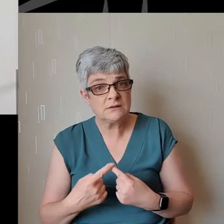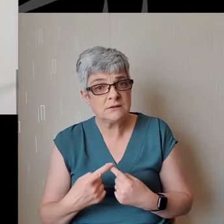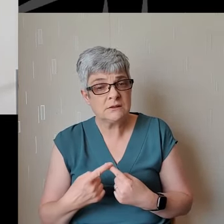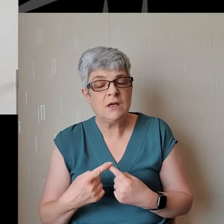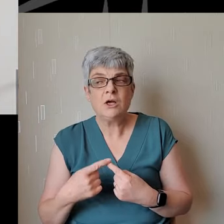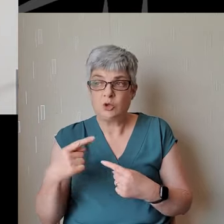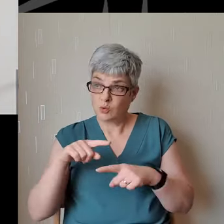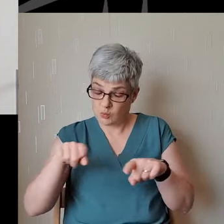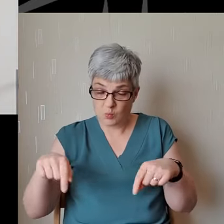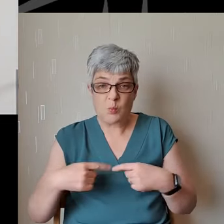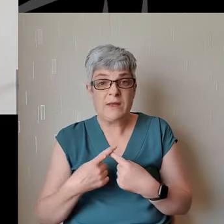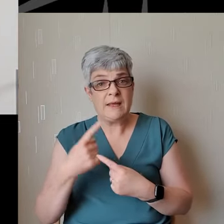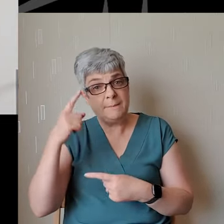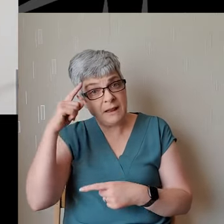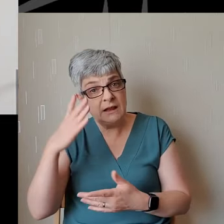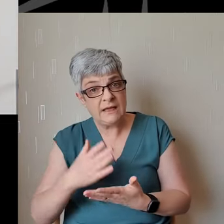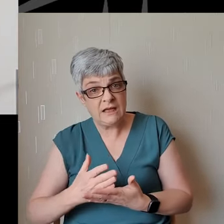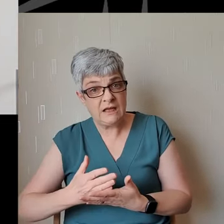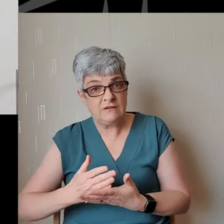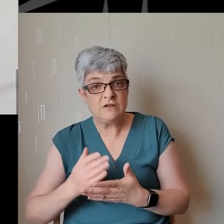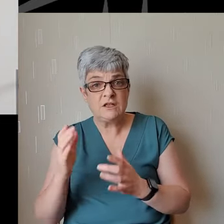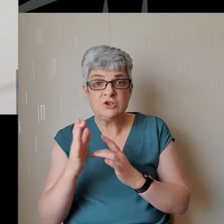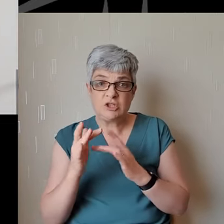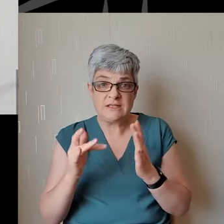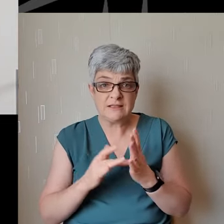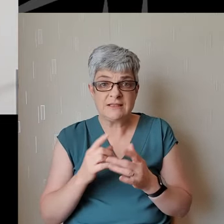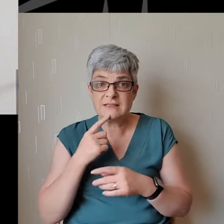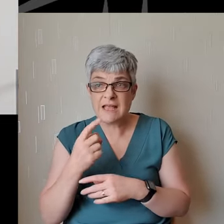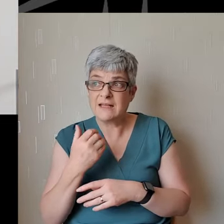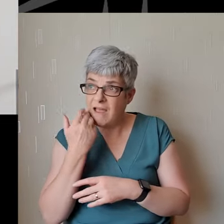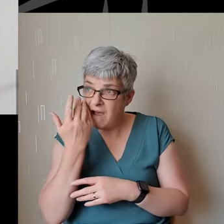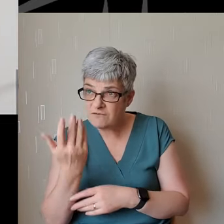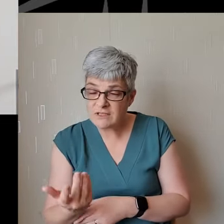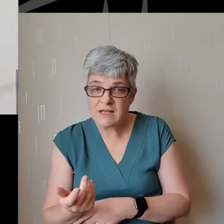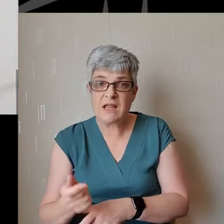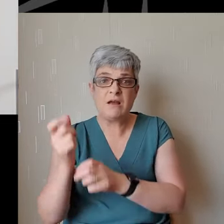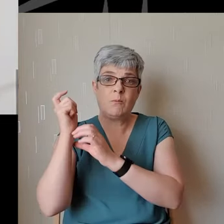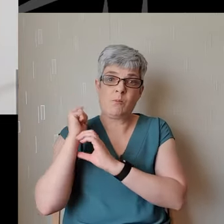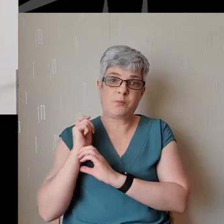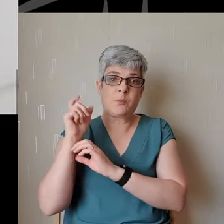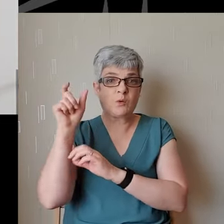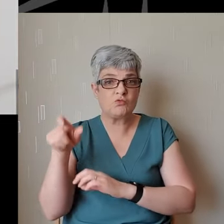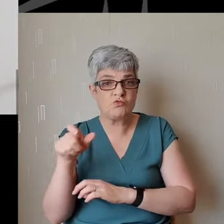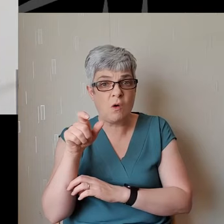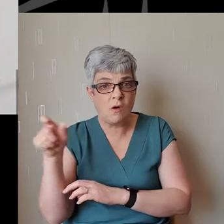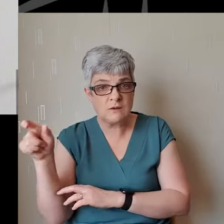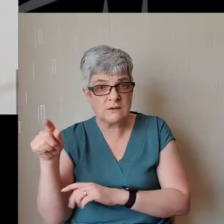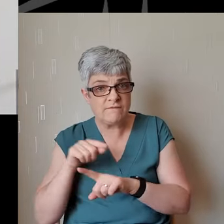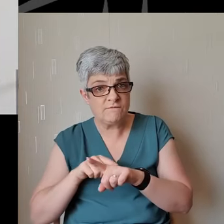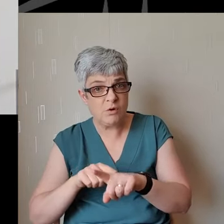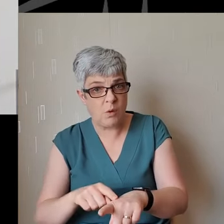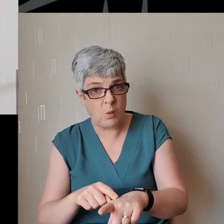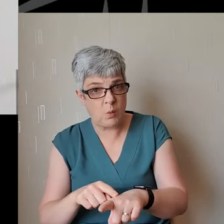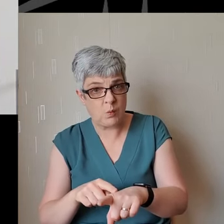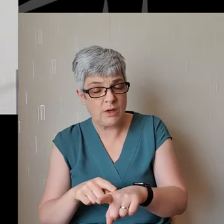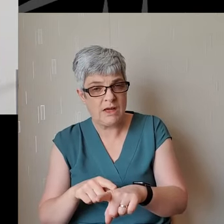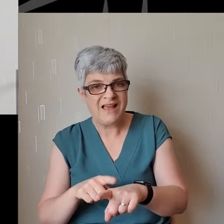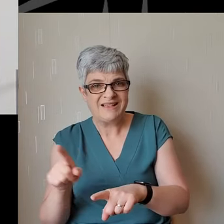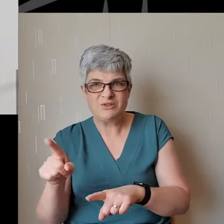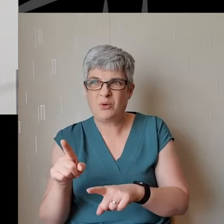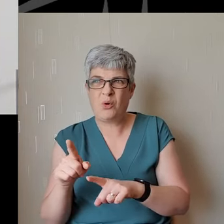Do we believe that the Jesus who said that daily we had to take up our cross and follow is not some